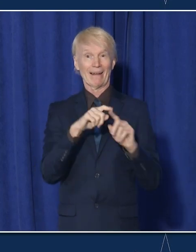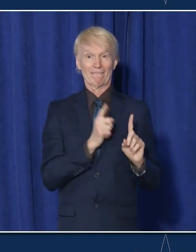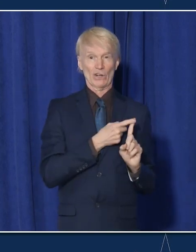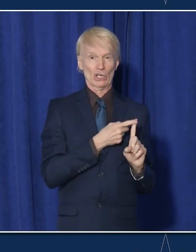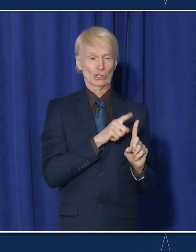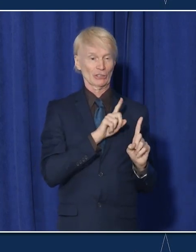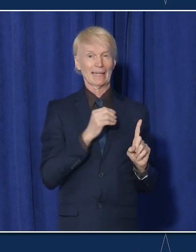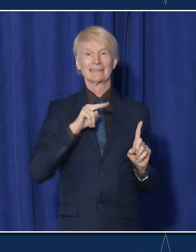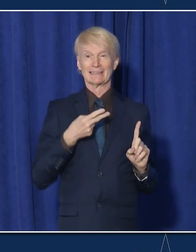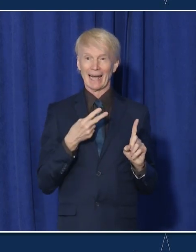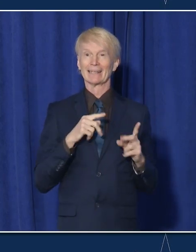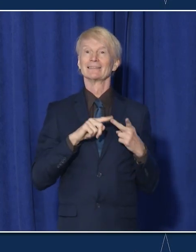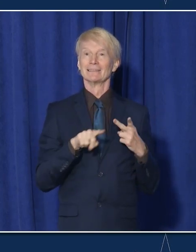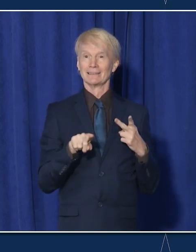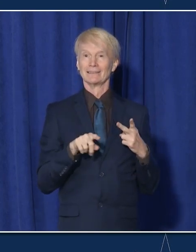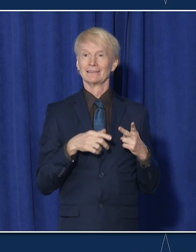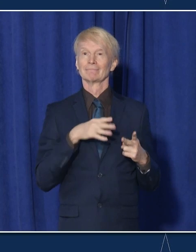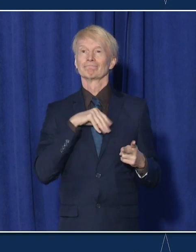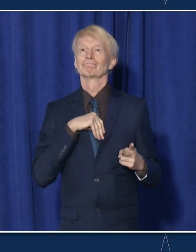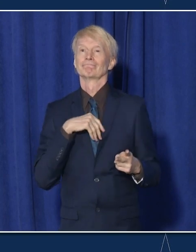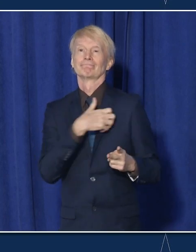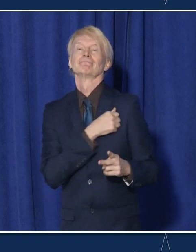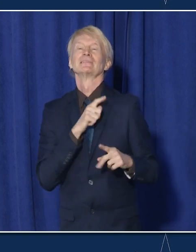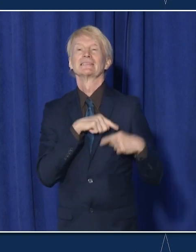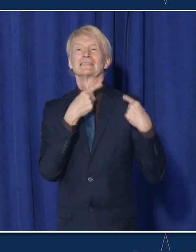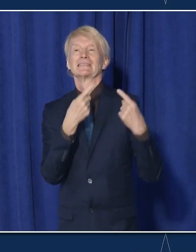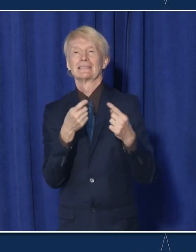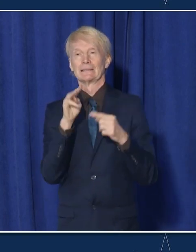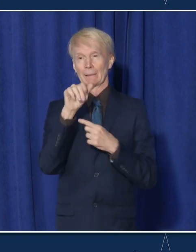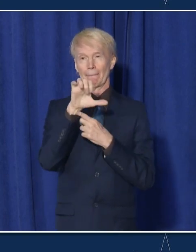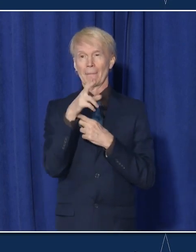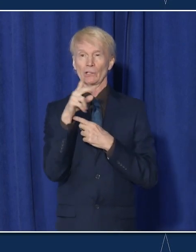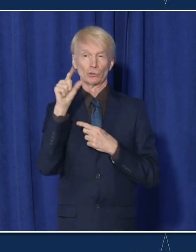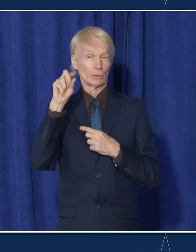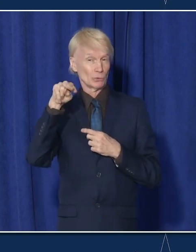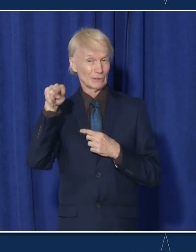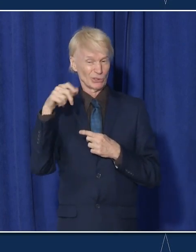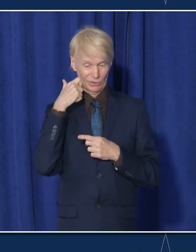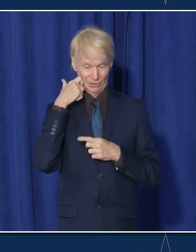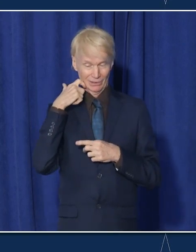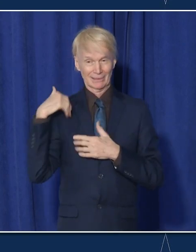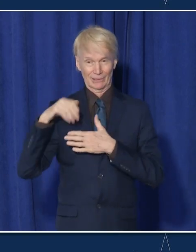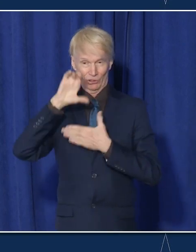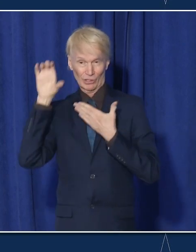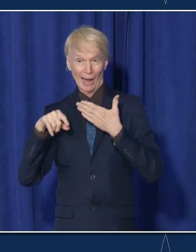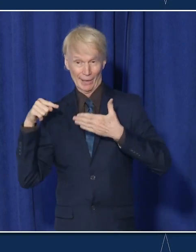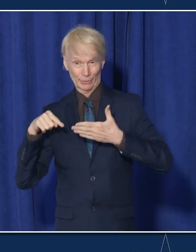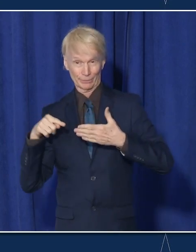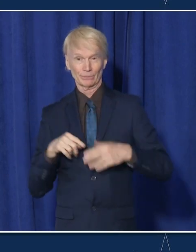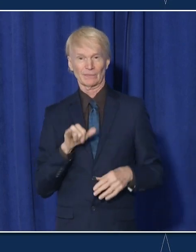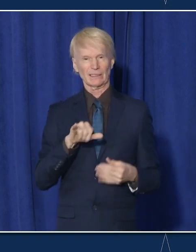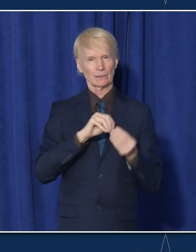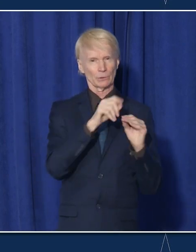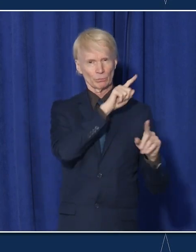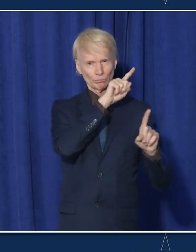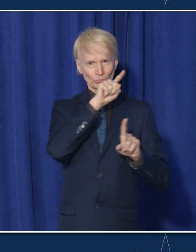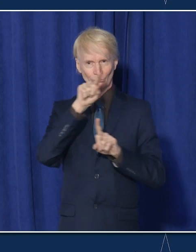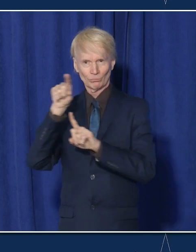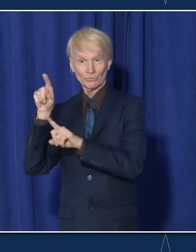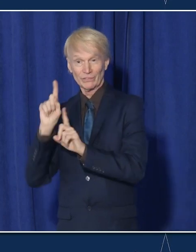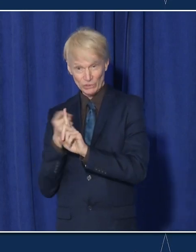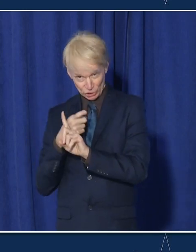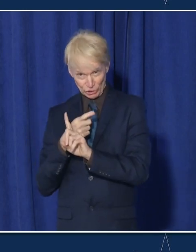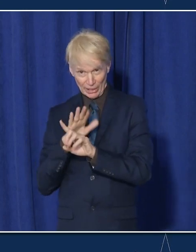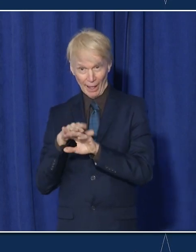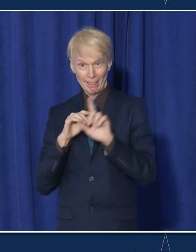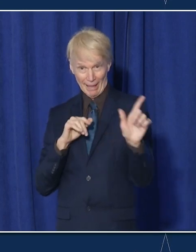second dose vaccination uptake since the beginning of March 2022 here in Chicago. And so these graphs are showing that's people getting their first